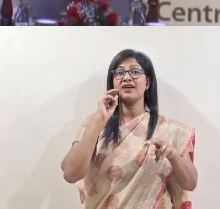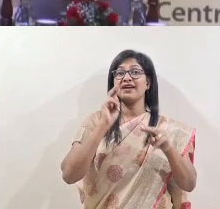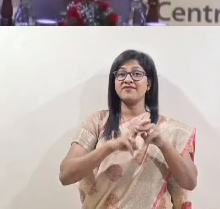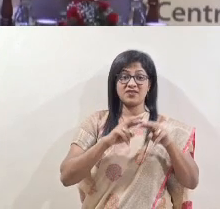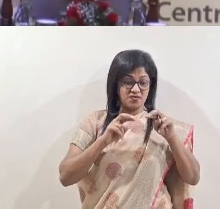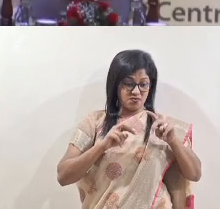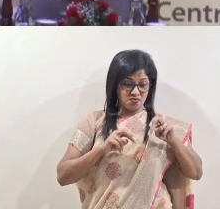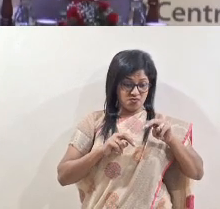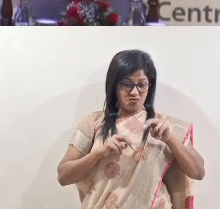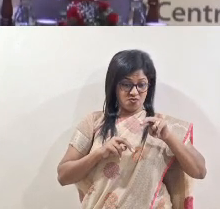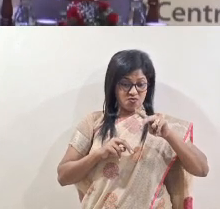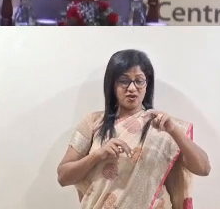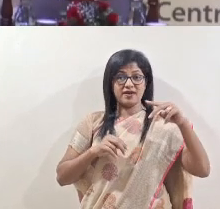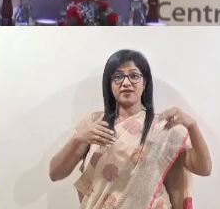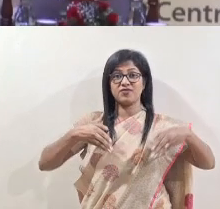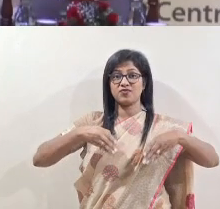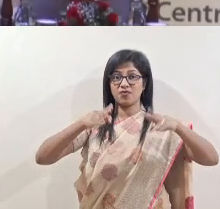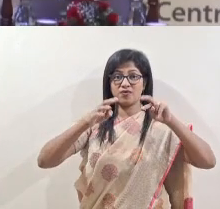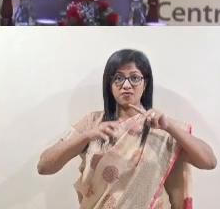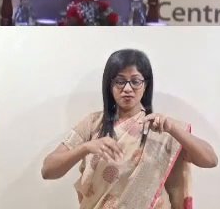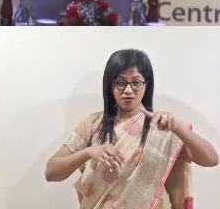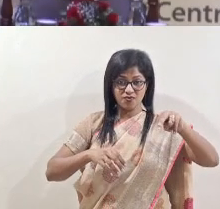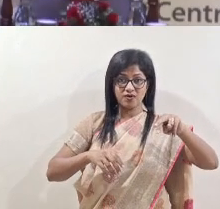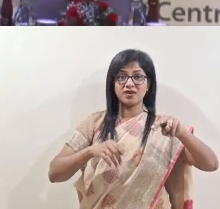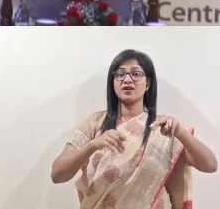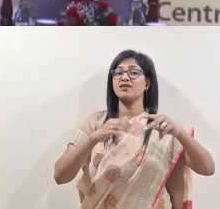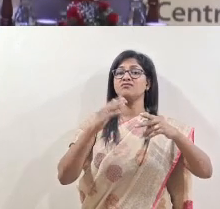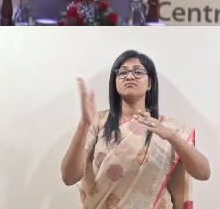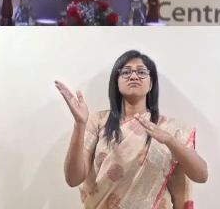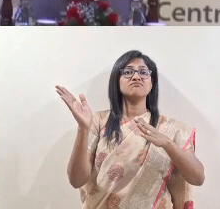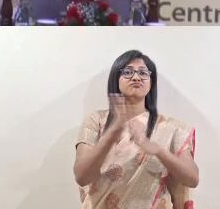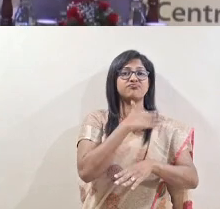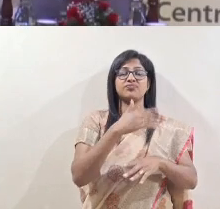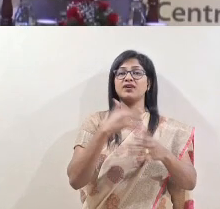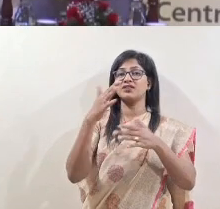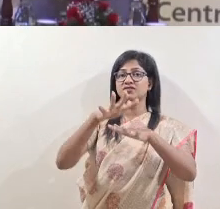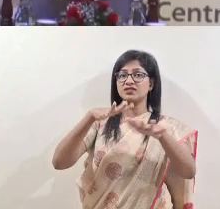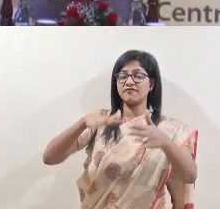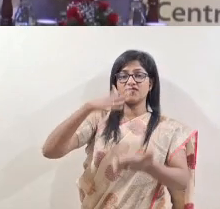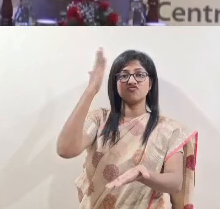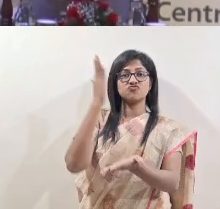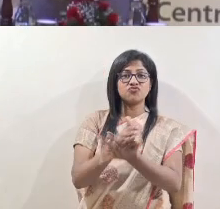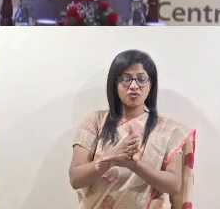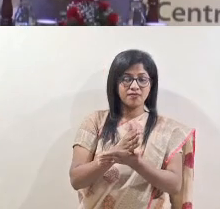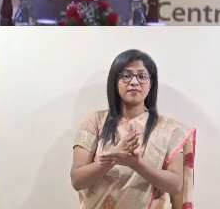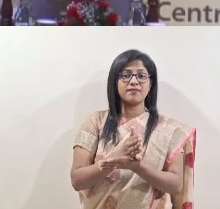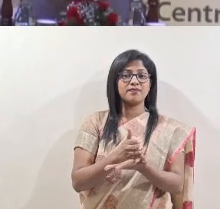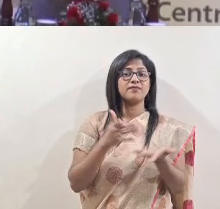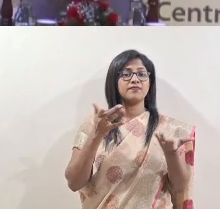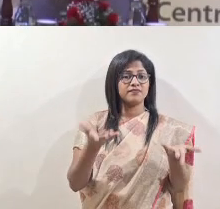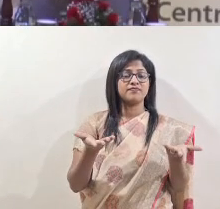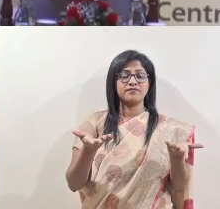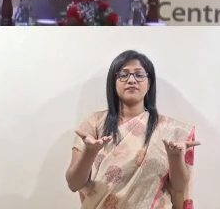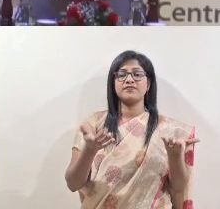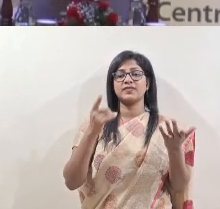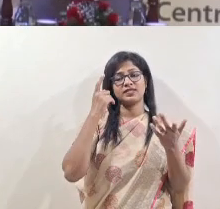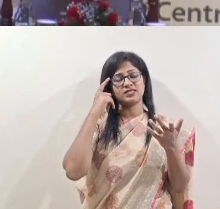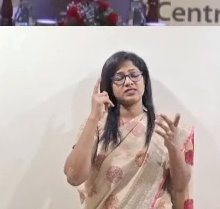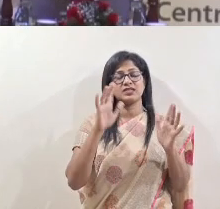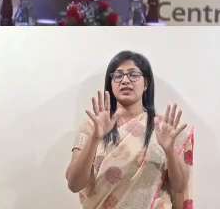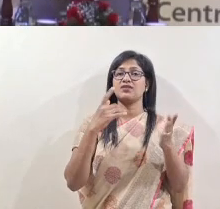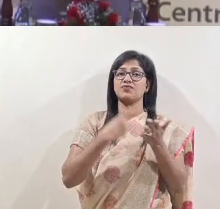road, the pedestrian gets right of way, the traffic has to stop. It is actually that is the thing, that's the rule, that is